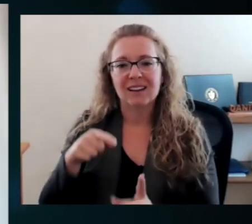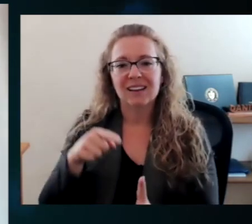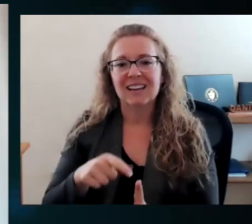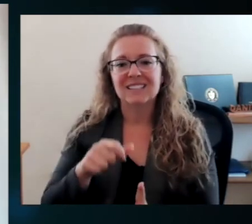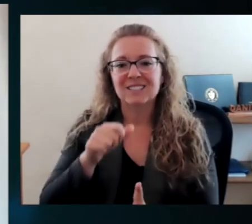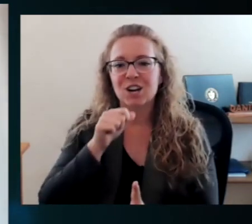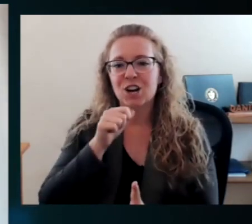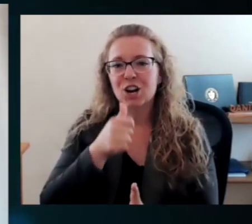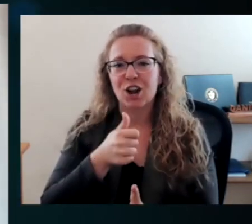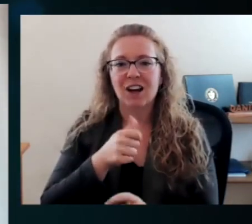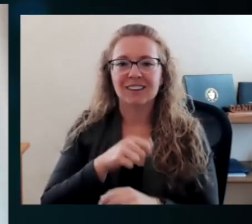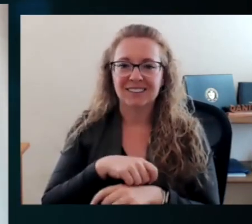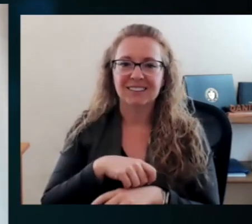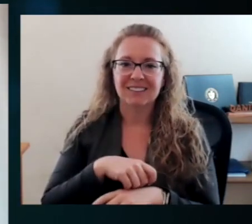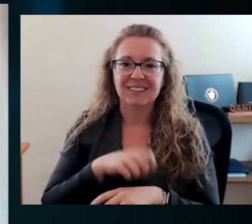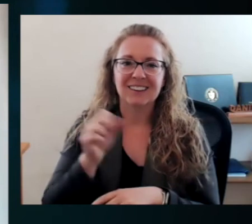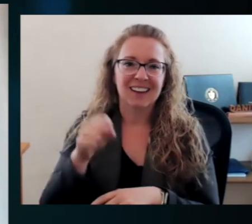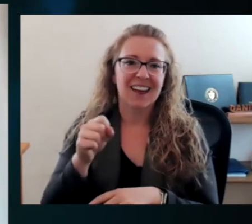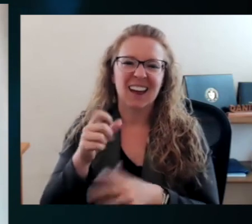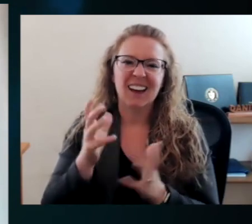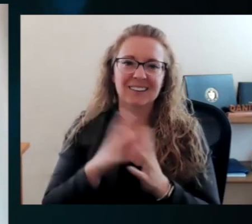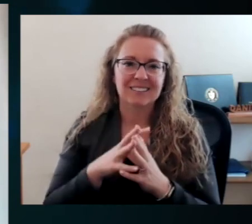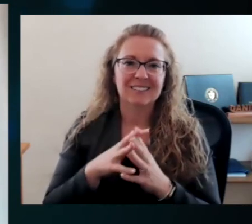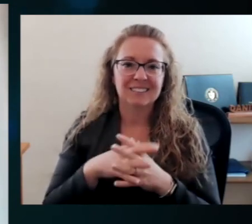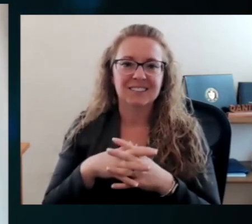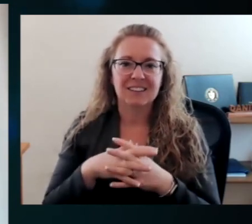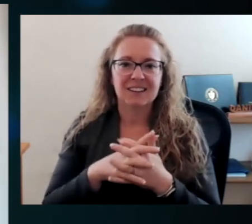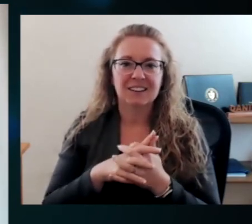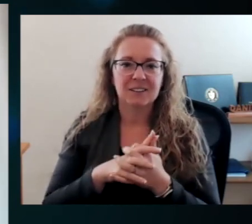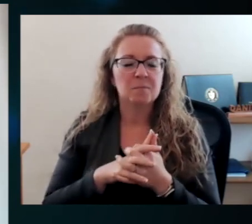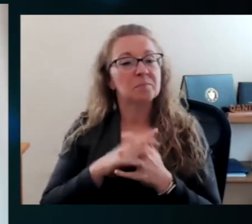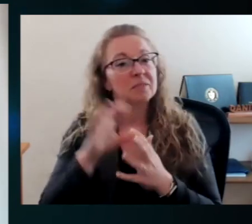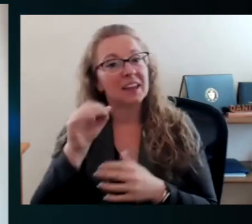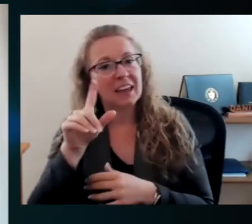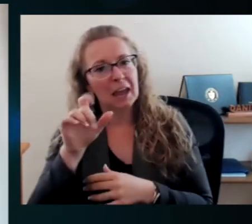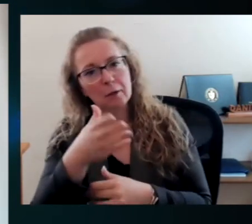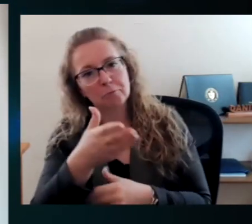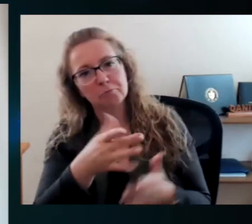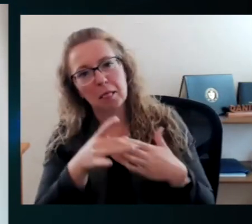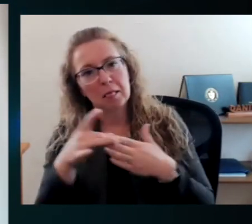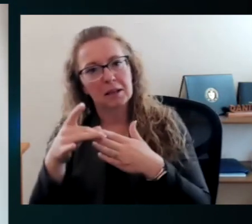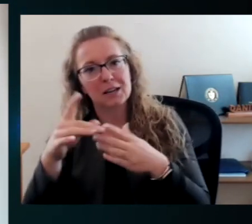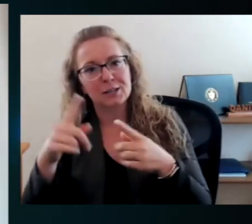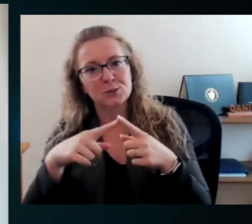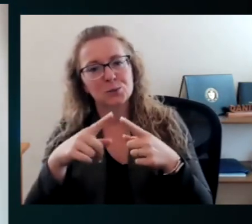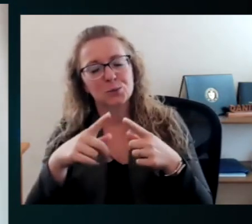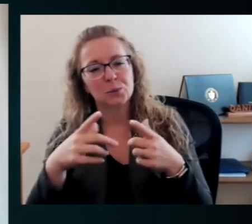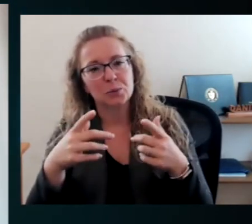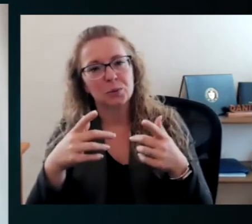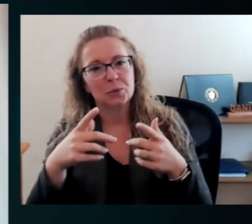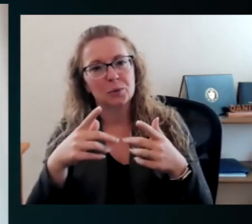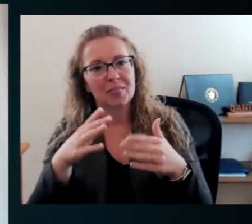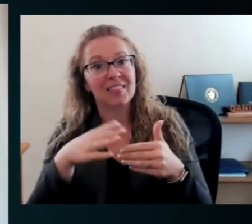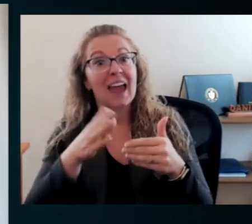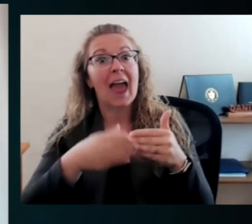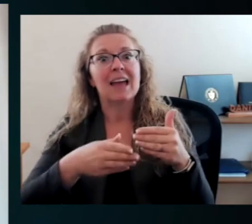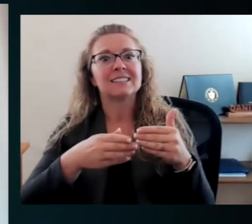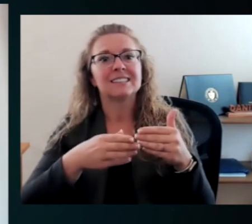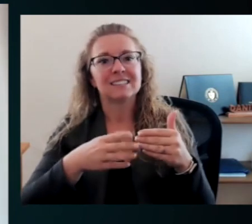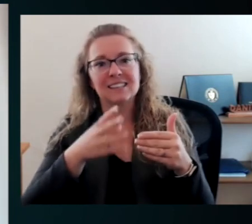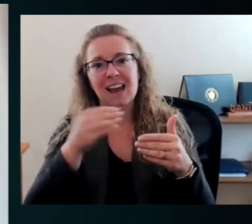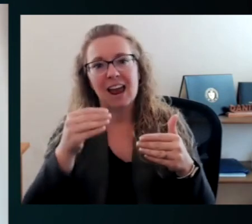yeah, that's all. And I think Kale, you can kind of lead us into the to the end and then to the